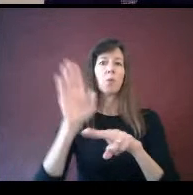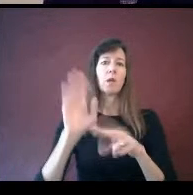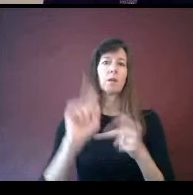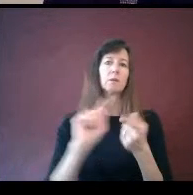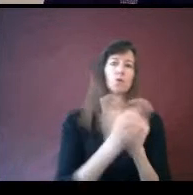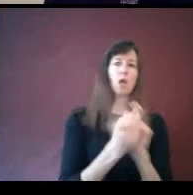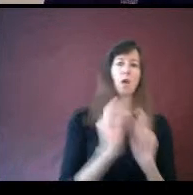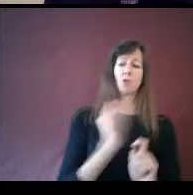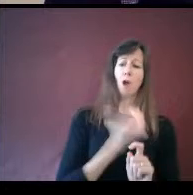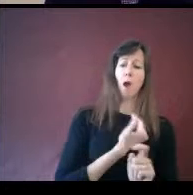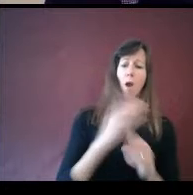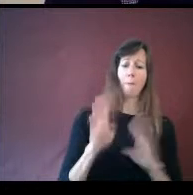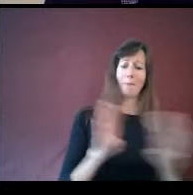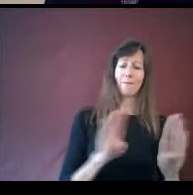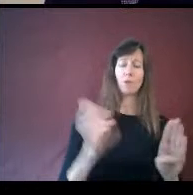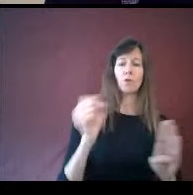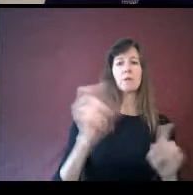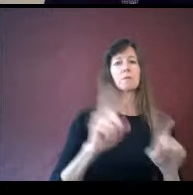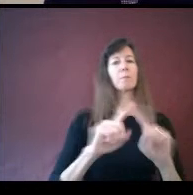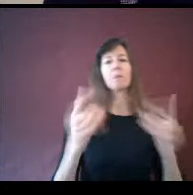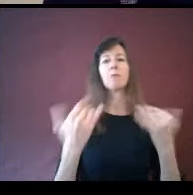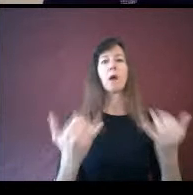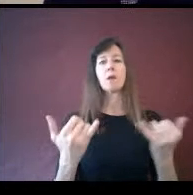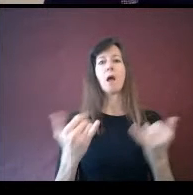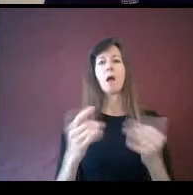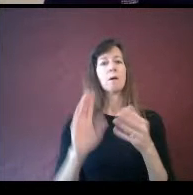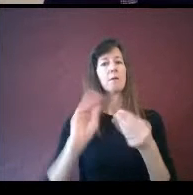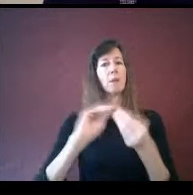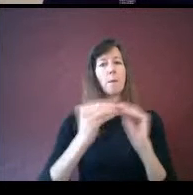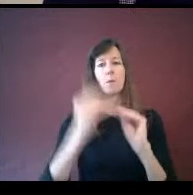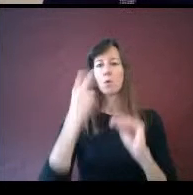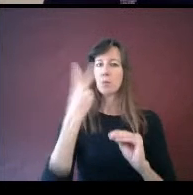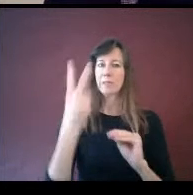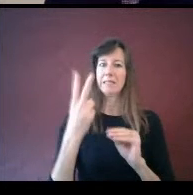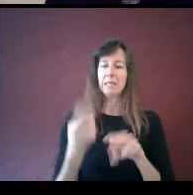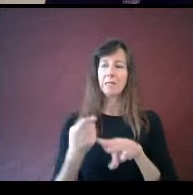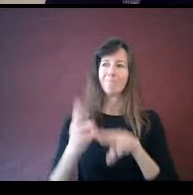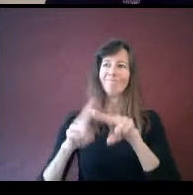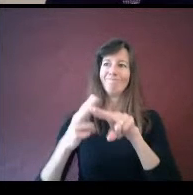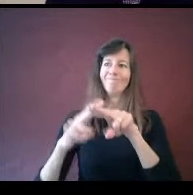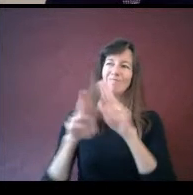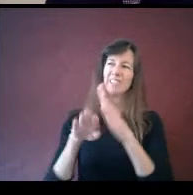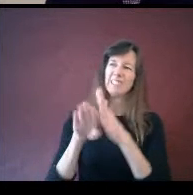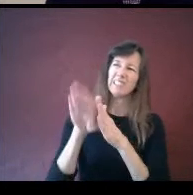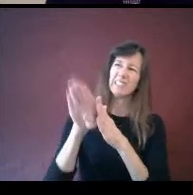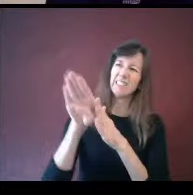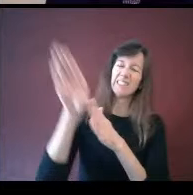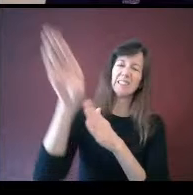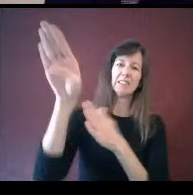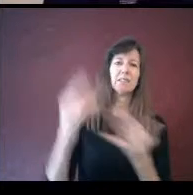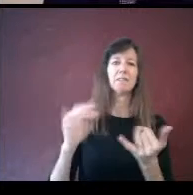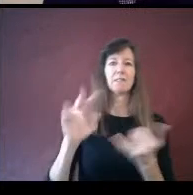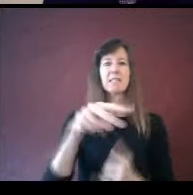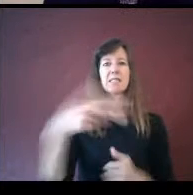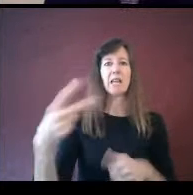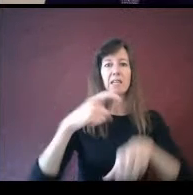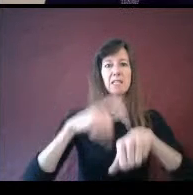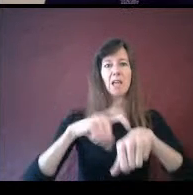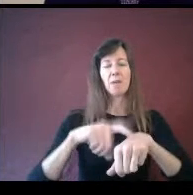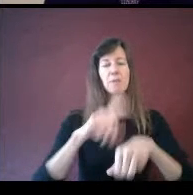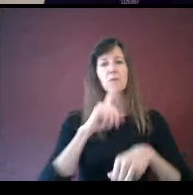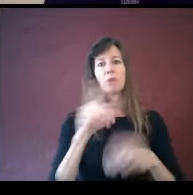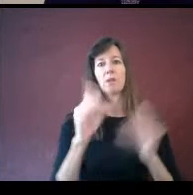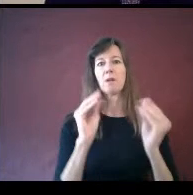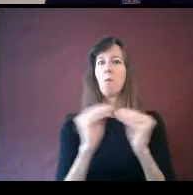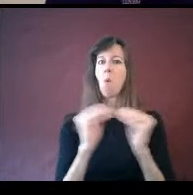we see the numbers continuing to climb. The climb now, the second period is significantly longer and steeper, you'll